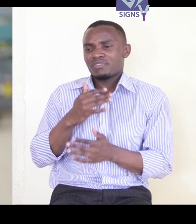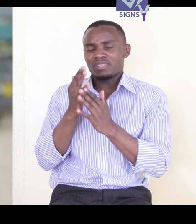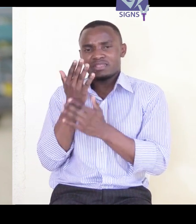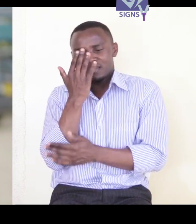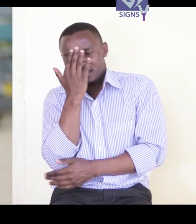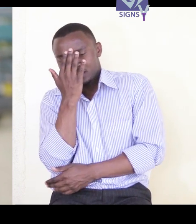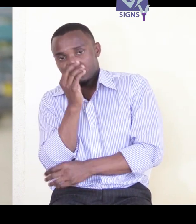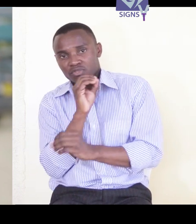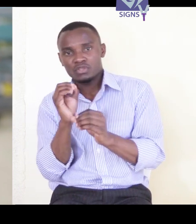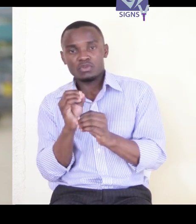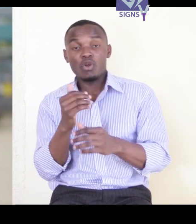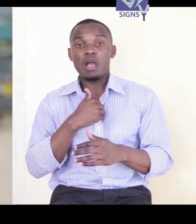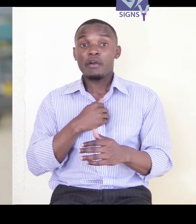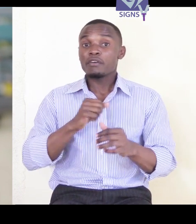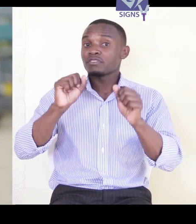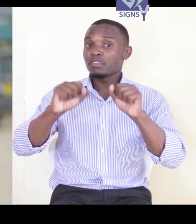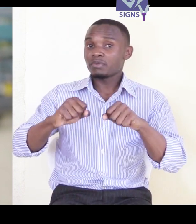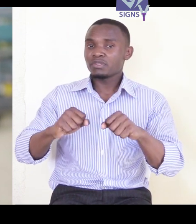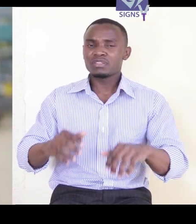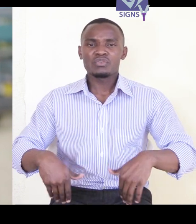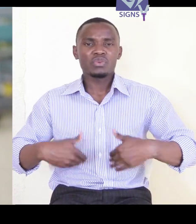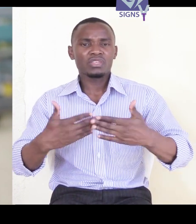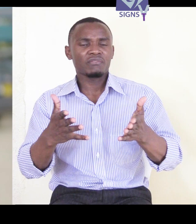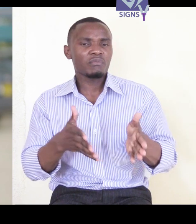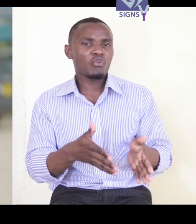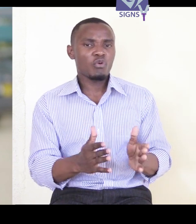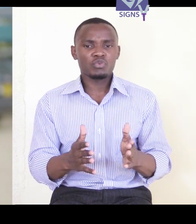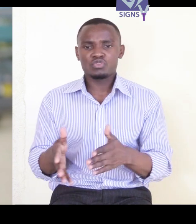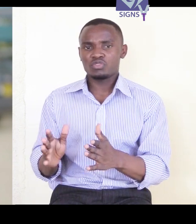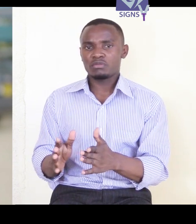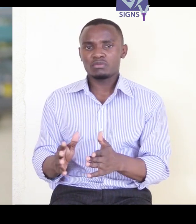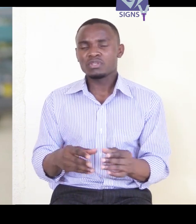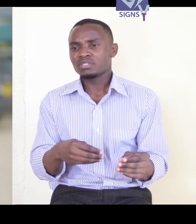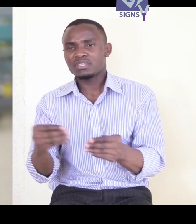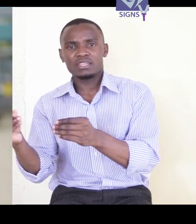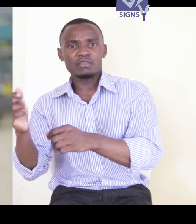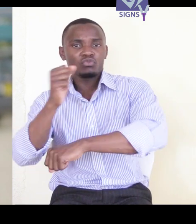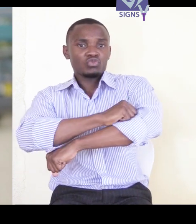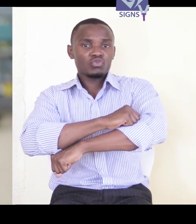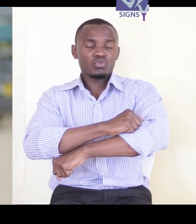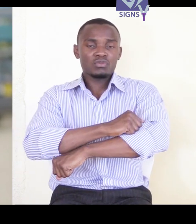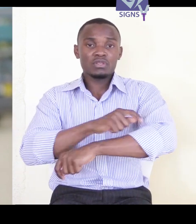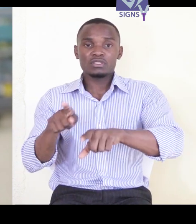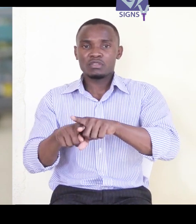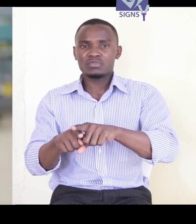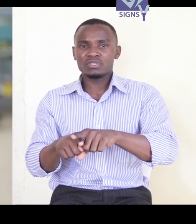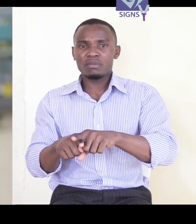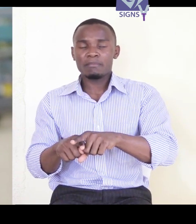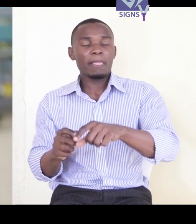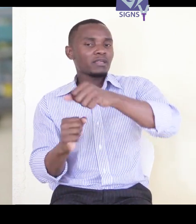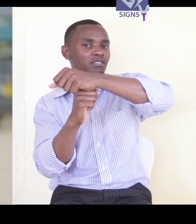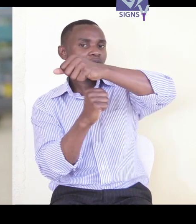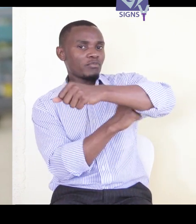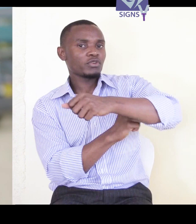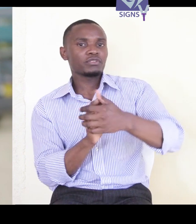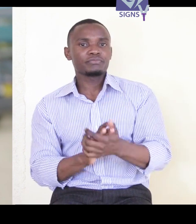disabilities. Therefore, we should not feel ashamed of these people. They have their capabilities. Let's give them the opportunity by taking